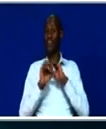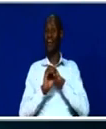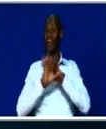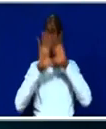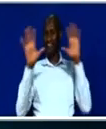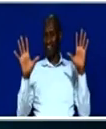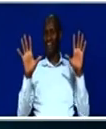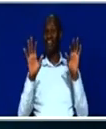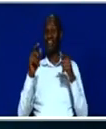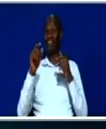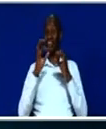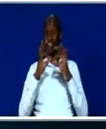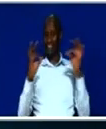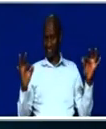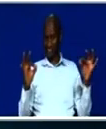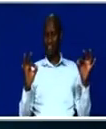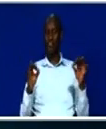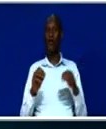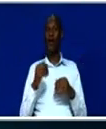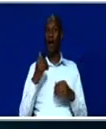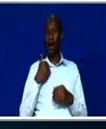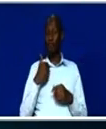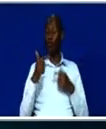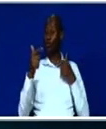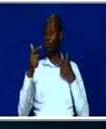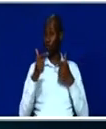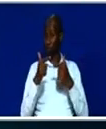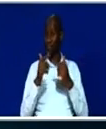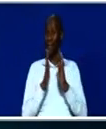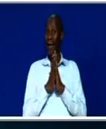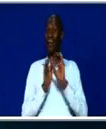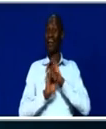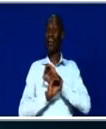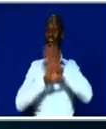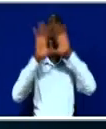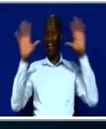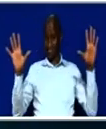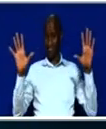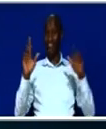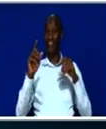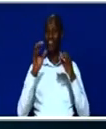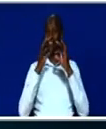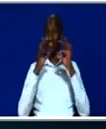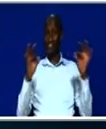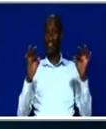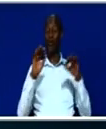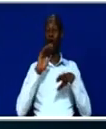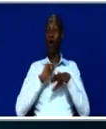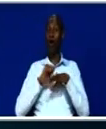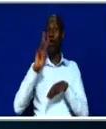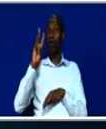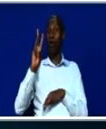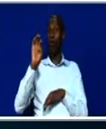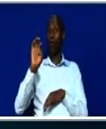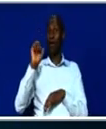clear sentence. And we are saying it has to be a short and clear sentence only on weathering because it has